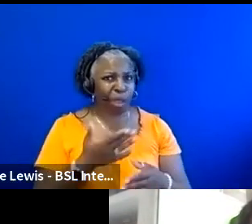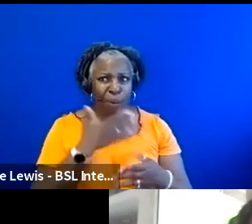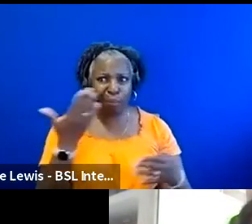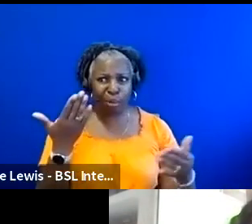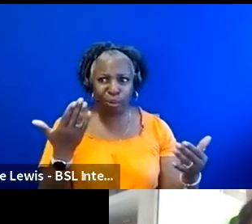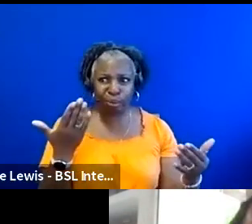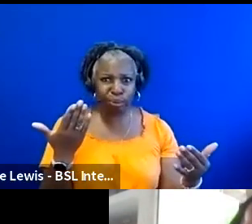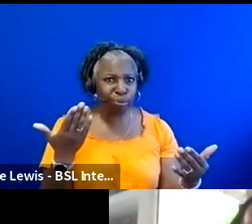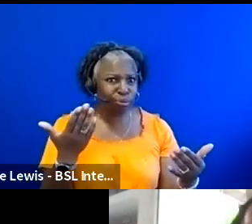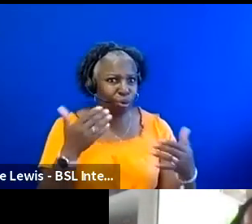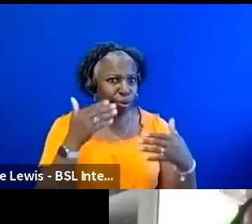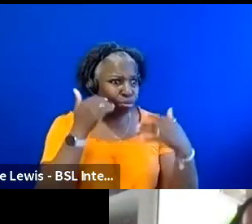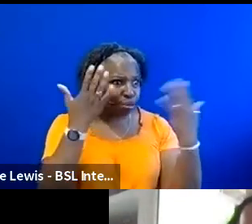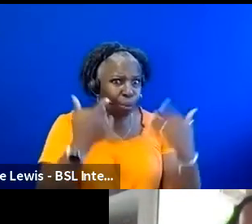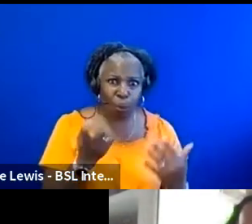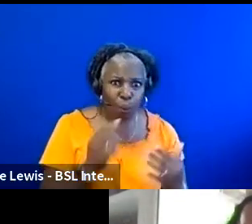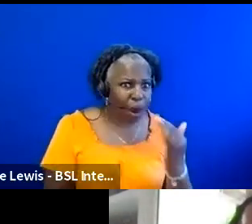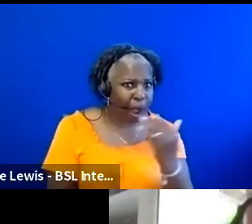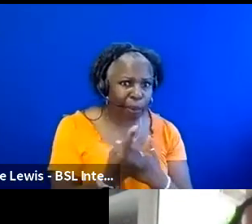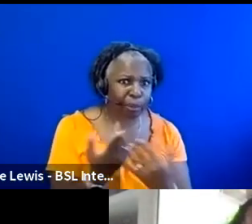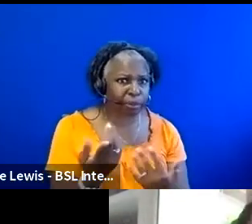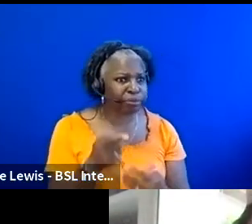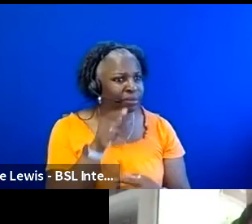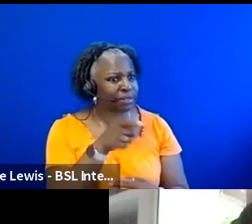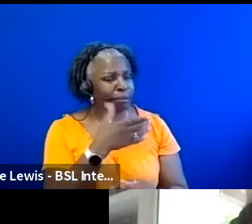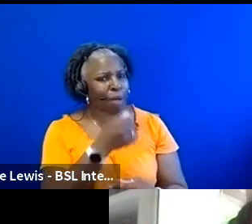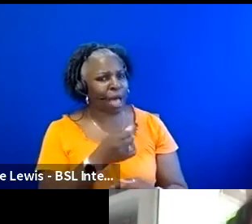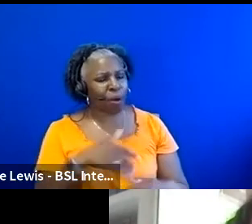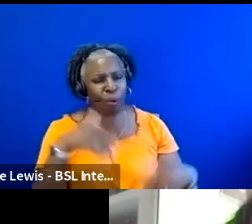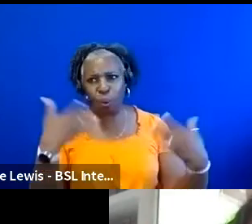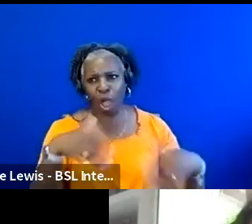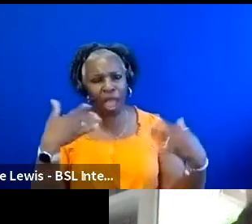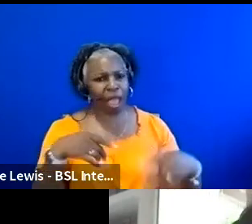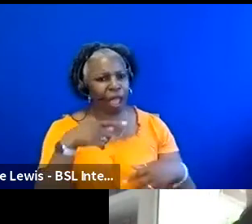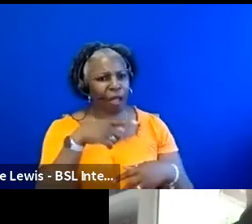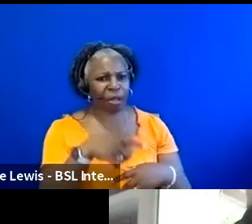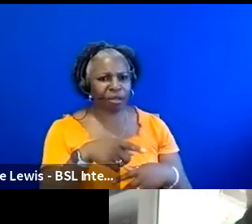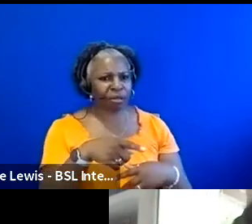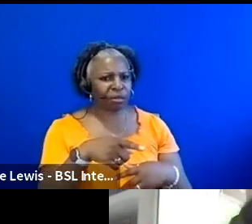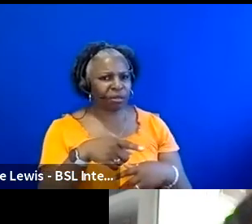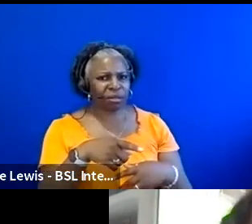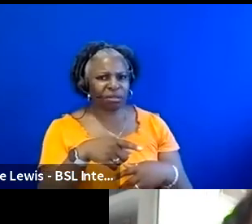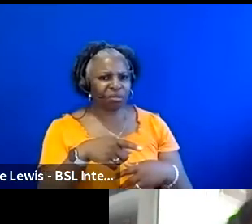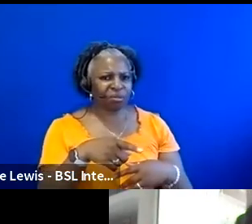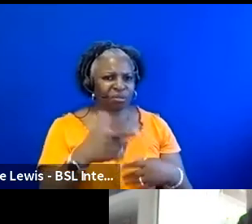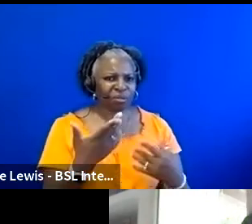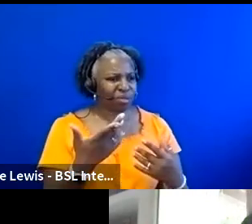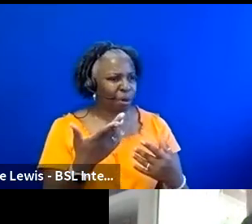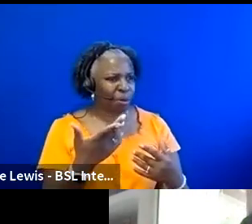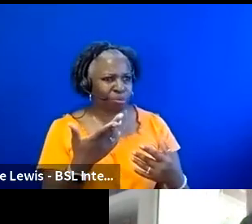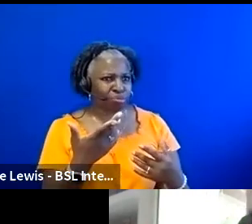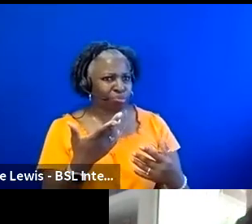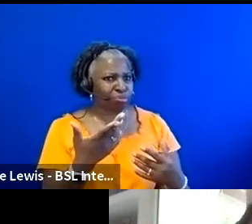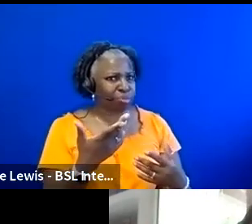profile this amazing person because he just does it. It's completely selfless. It's not a job he's paid to do.